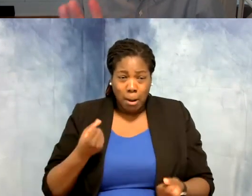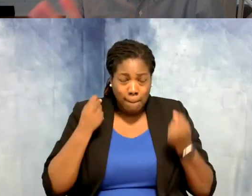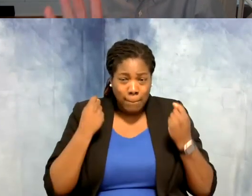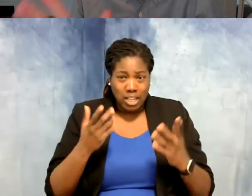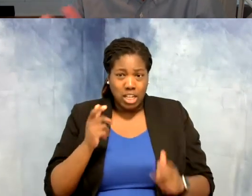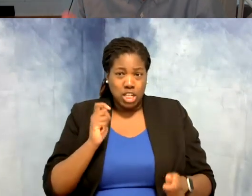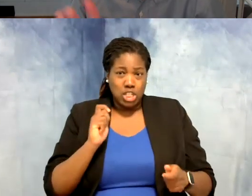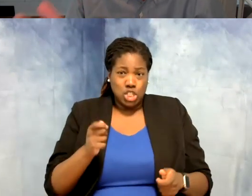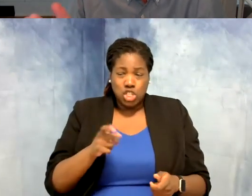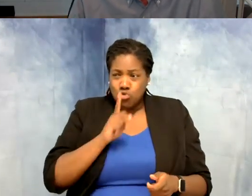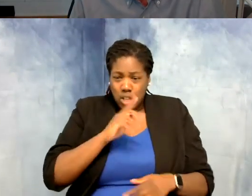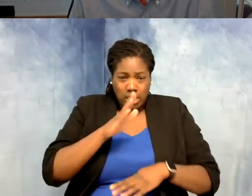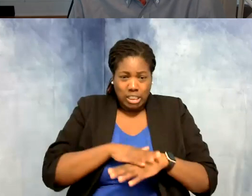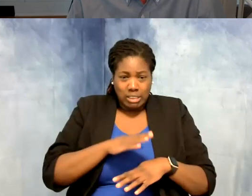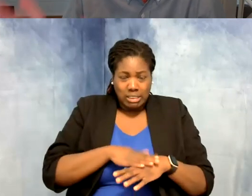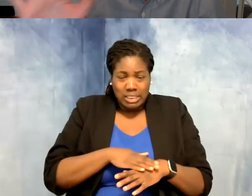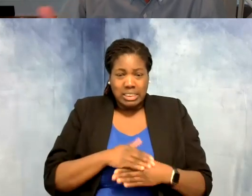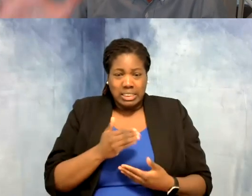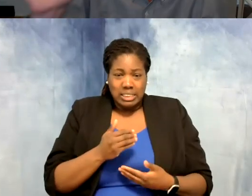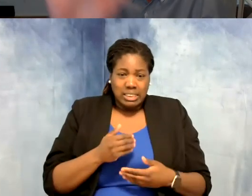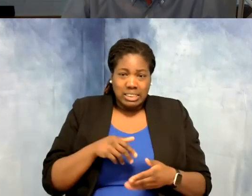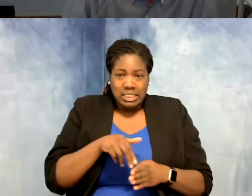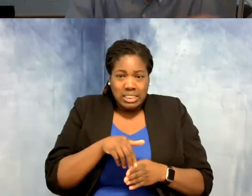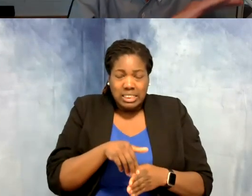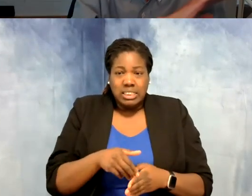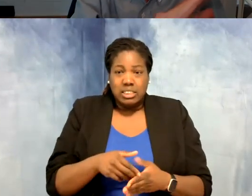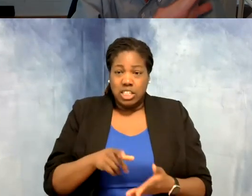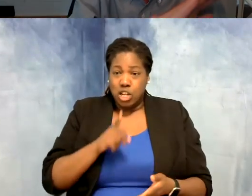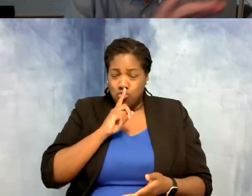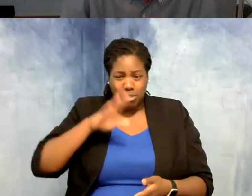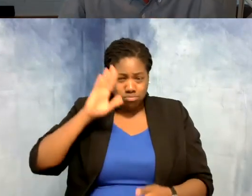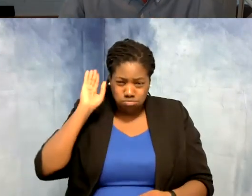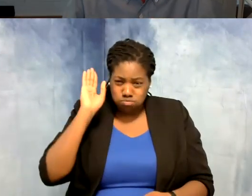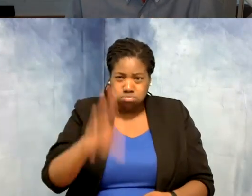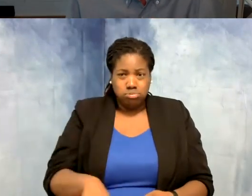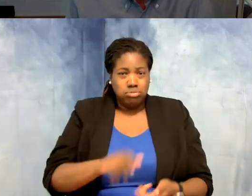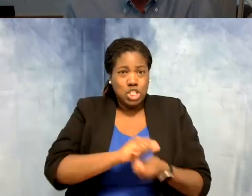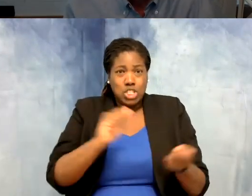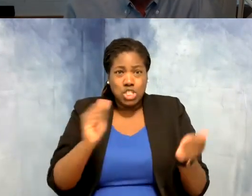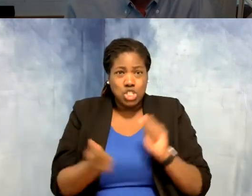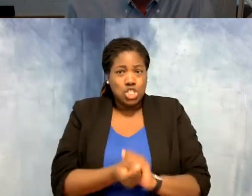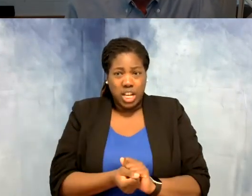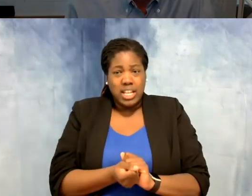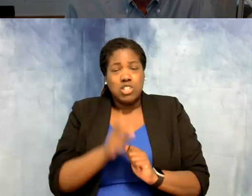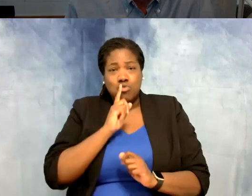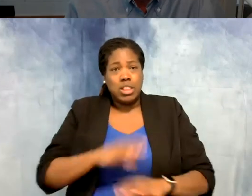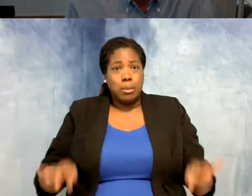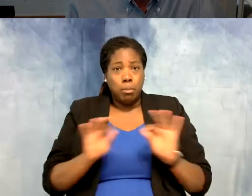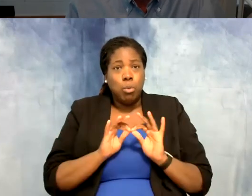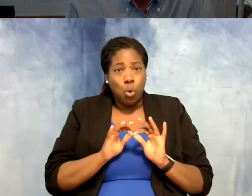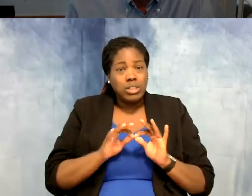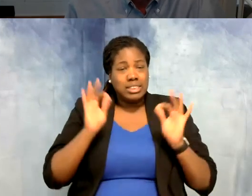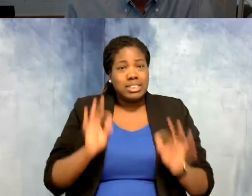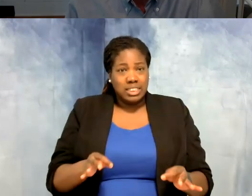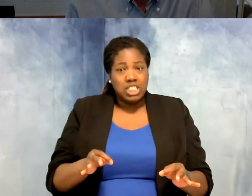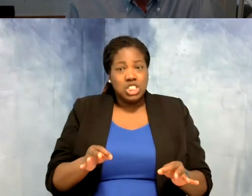kind of cautious, tread lightly, are willing to go whole hog and reverse one of the most important